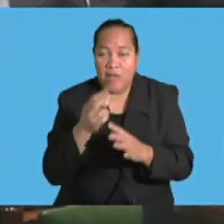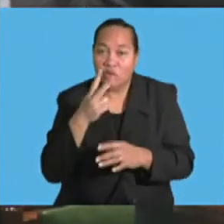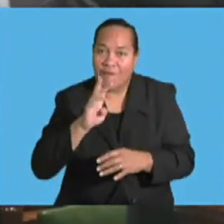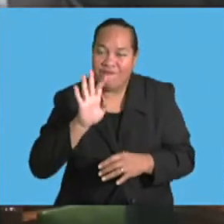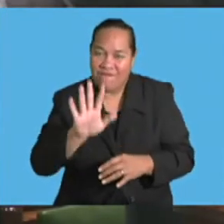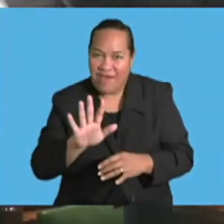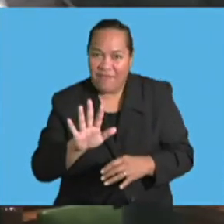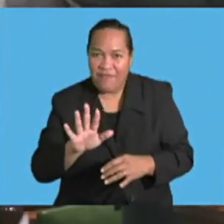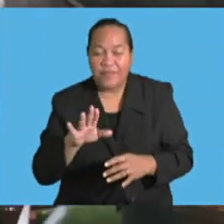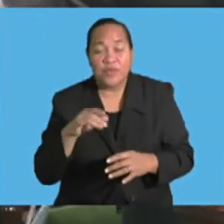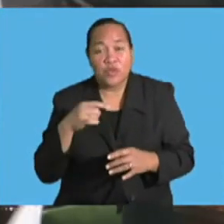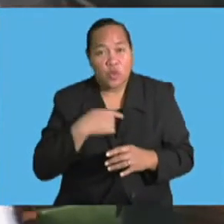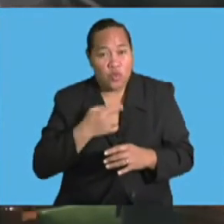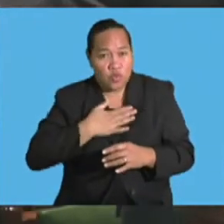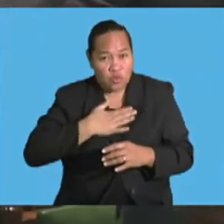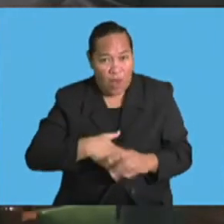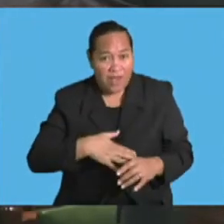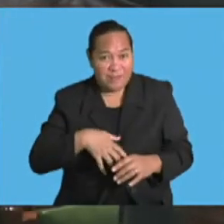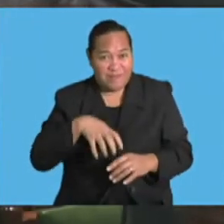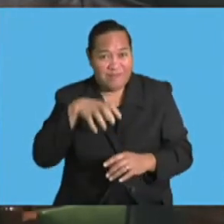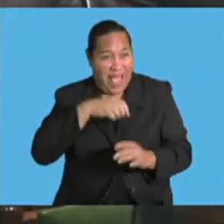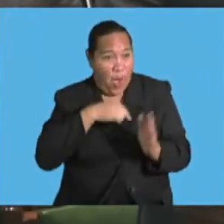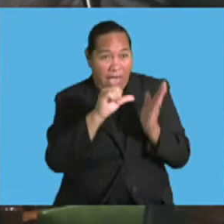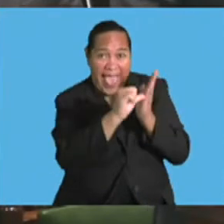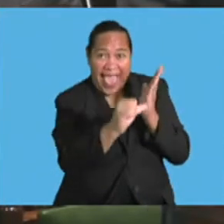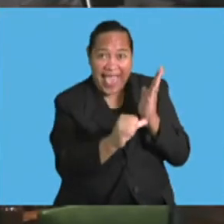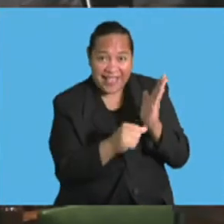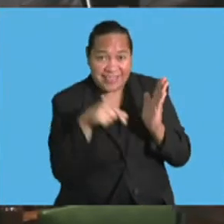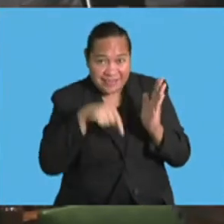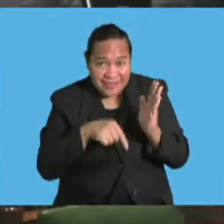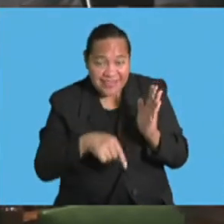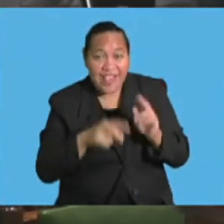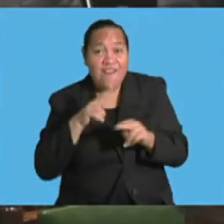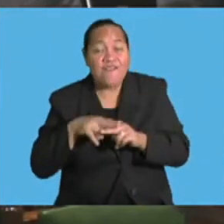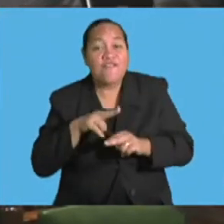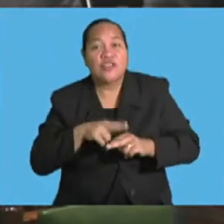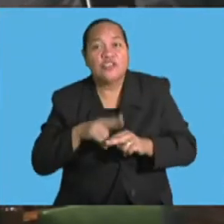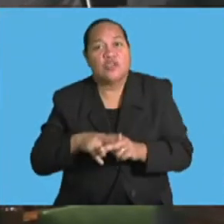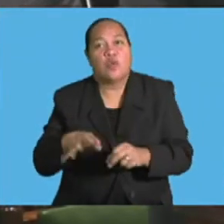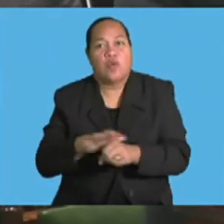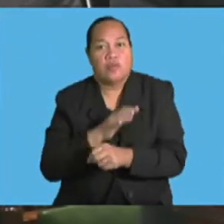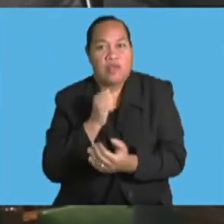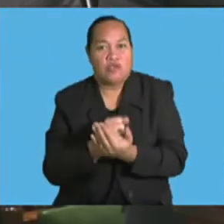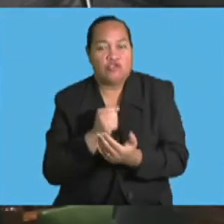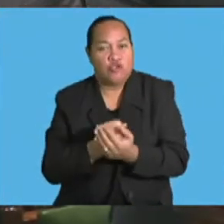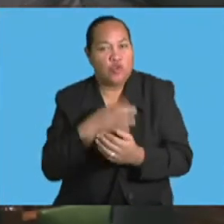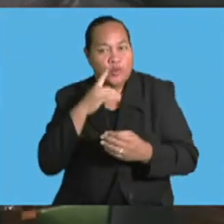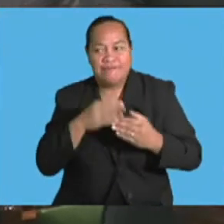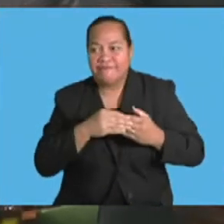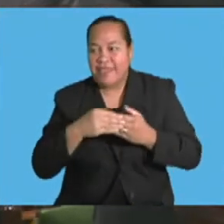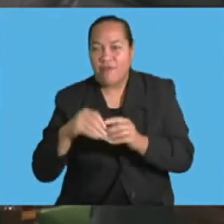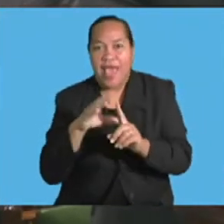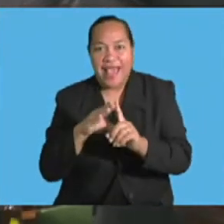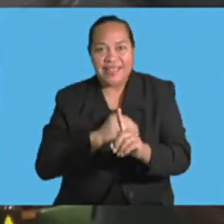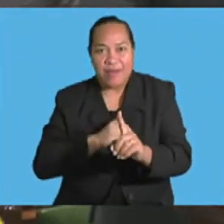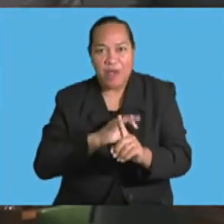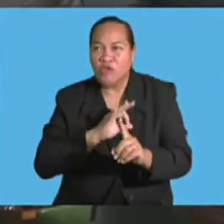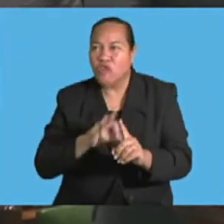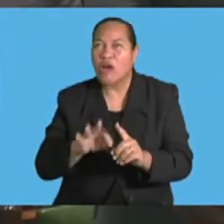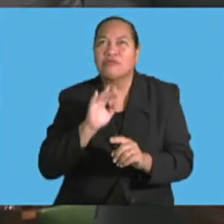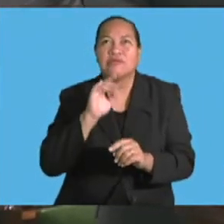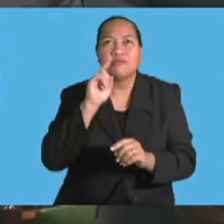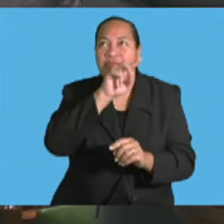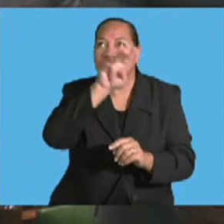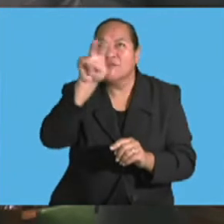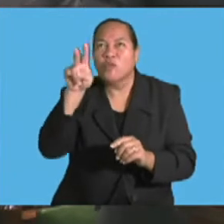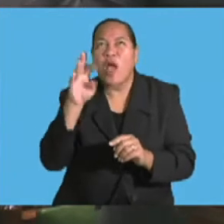legal umbrella to make sure we deliver climate action and ambition in Fiji, to lead by example rather than merely look to others to